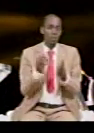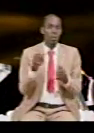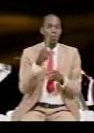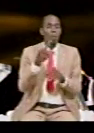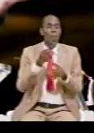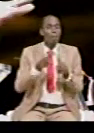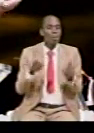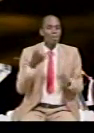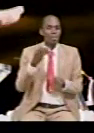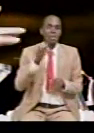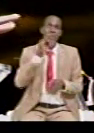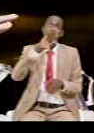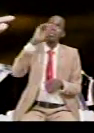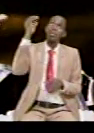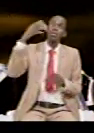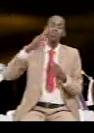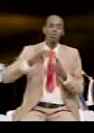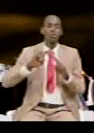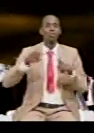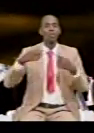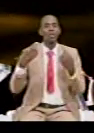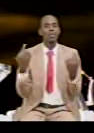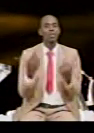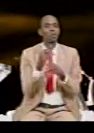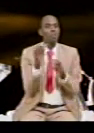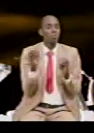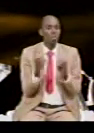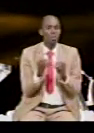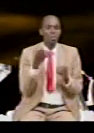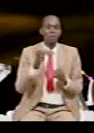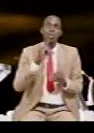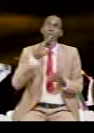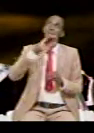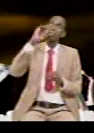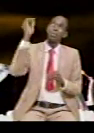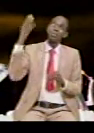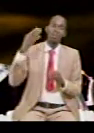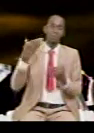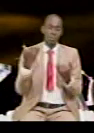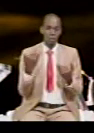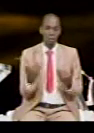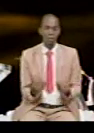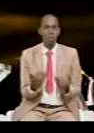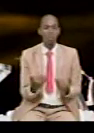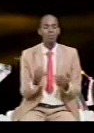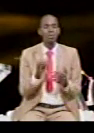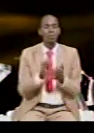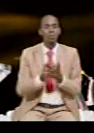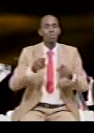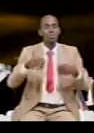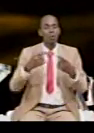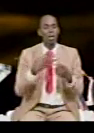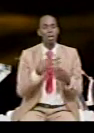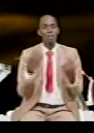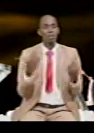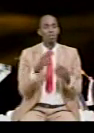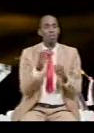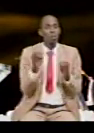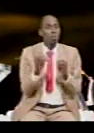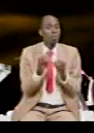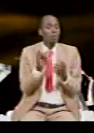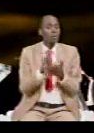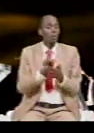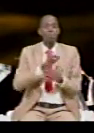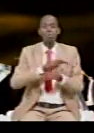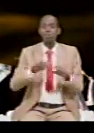more. There is grace that pardons. Go and sin no more. But that doesn't change God and his